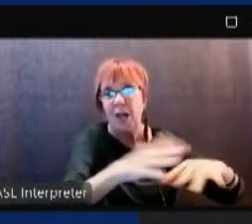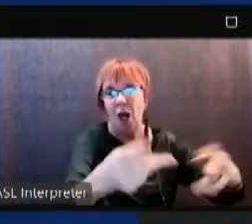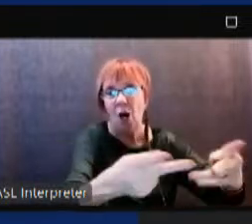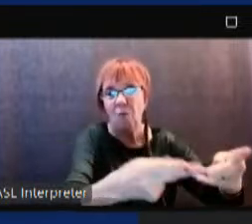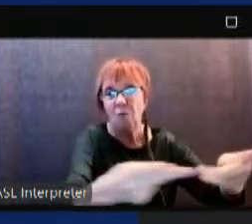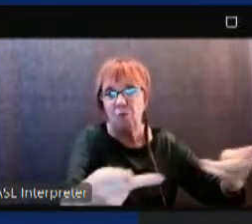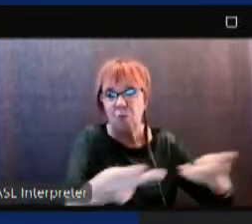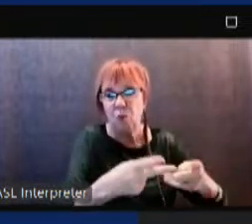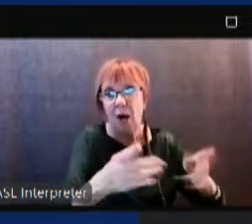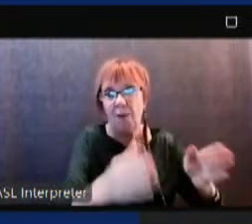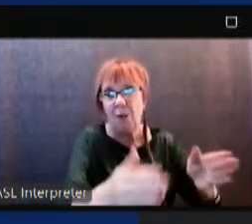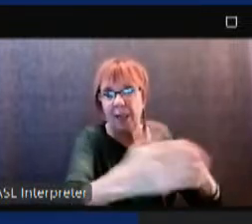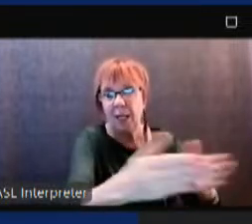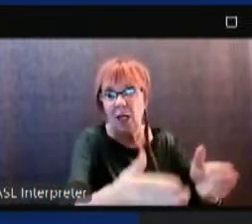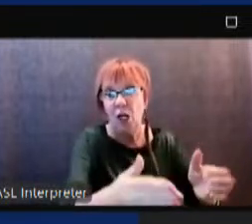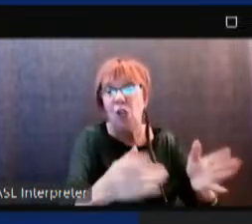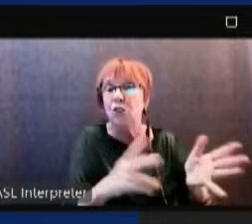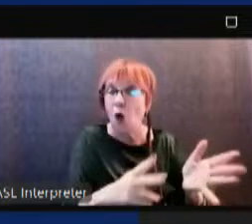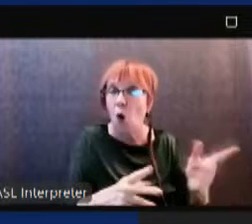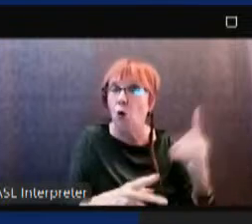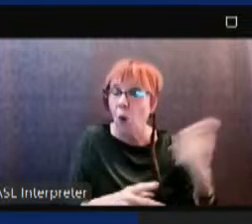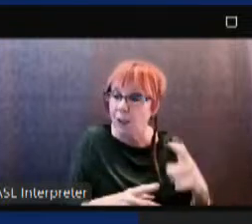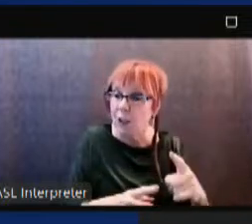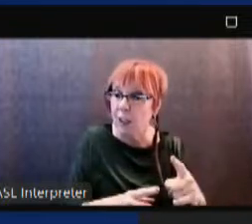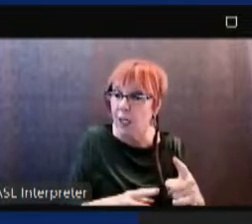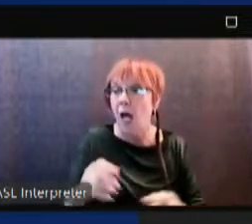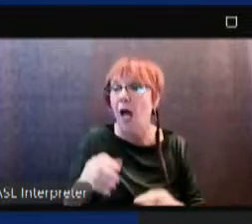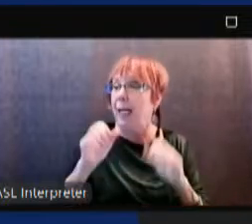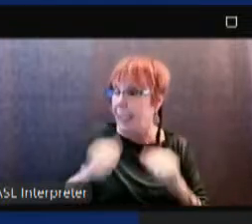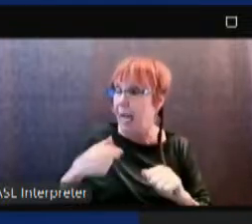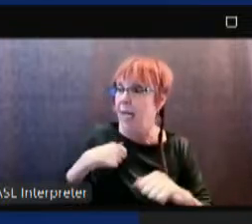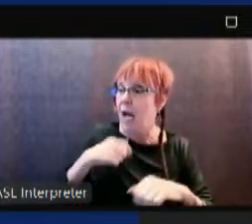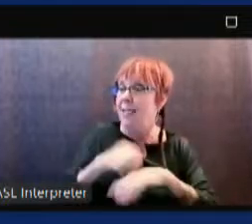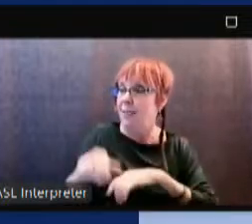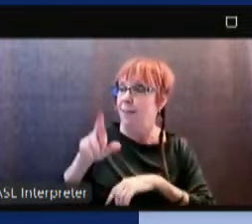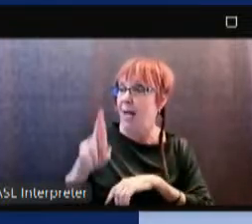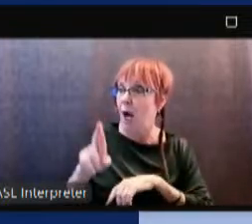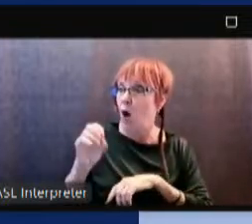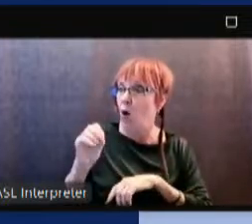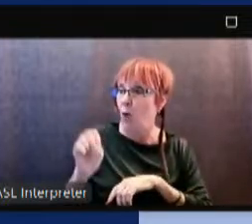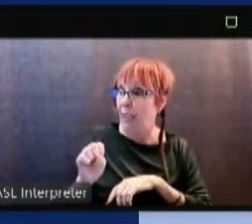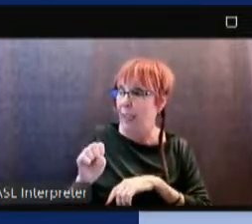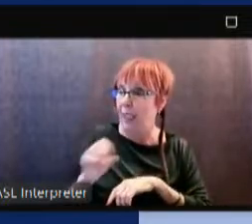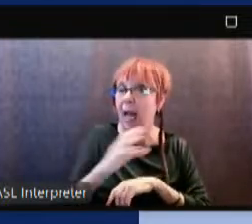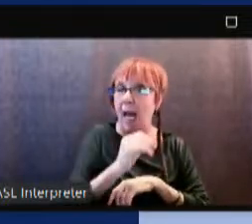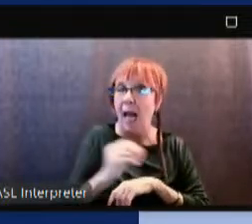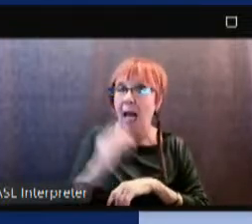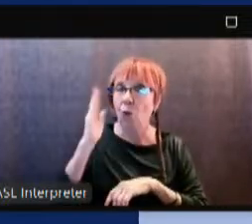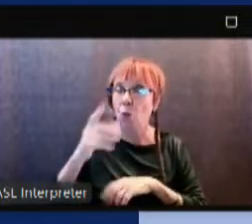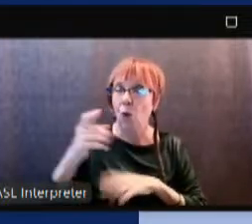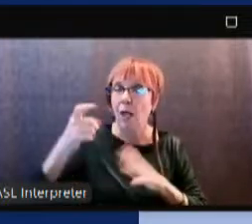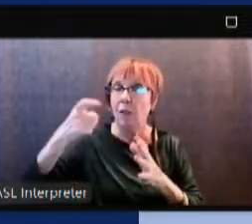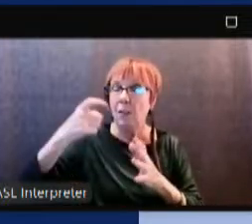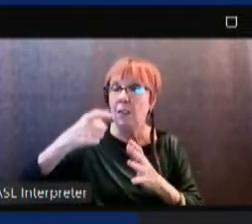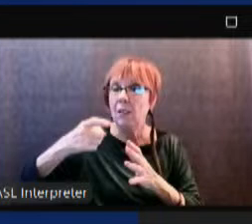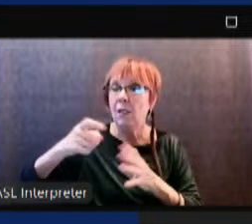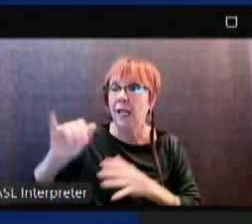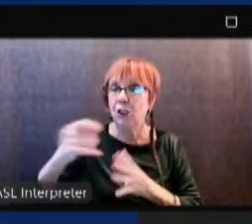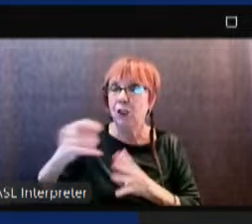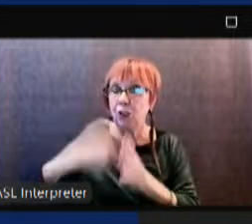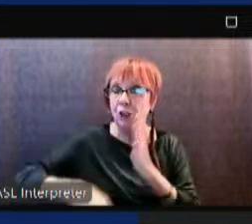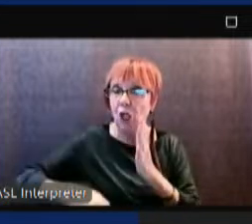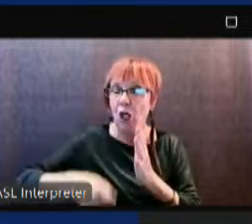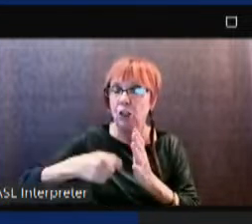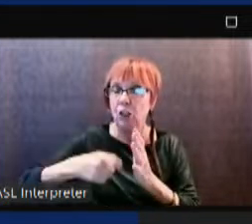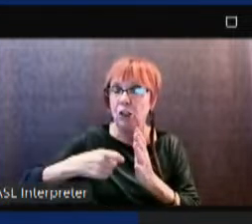I submit an ROE, is my insurance company going to be charged? And that's for their home still standing?